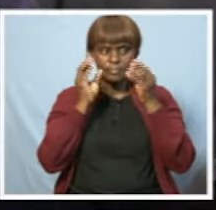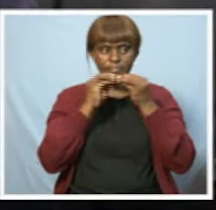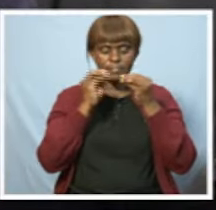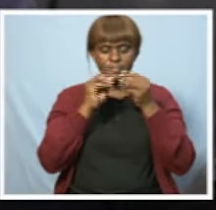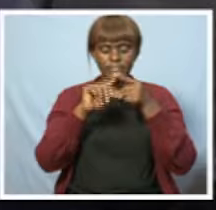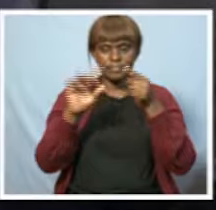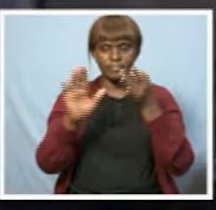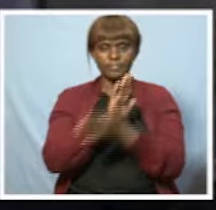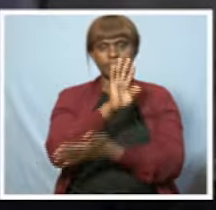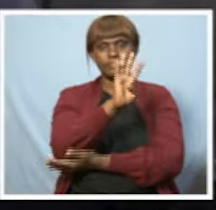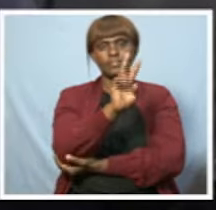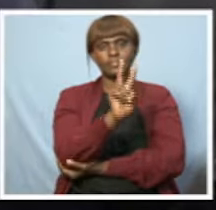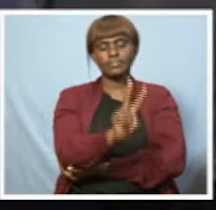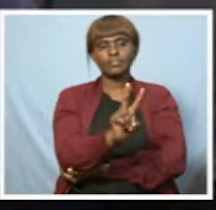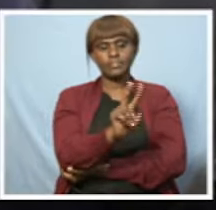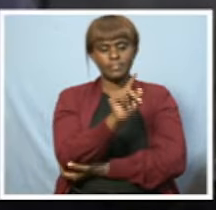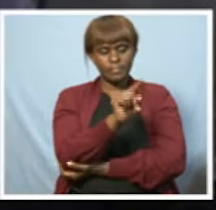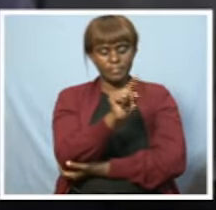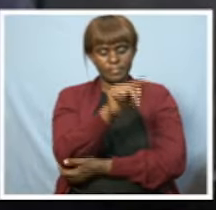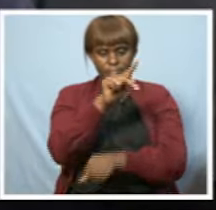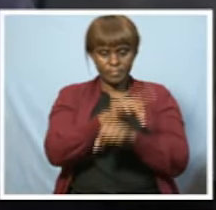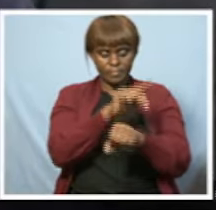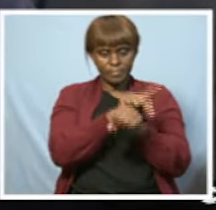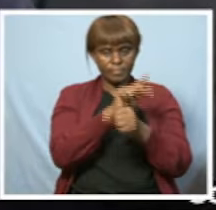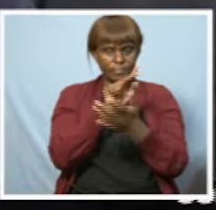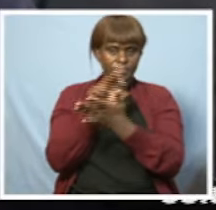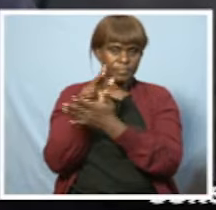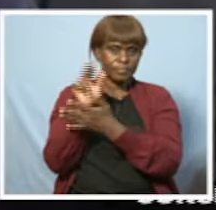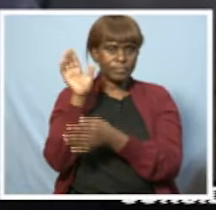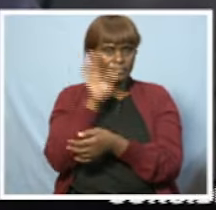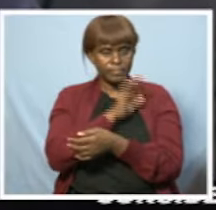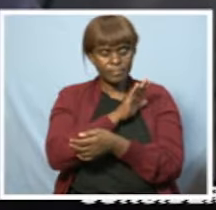page 42 of the projects approved.